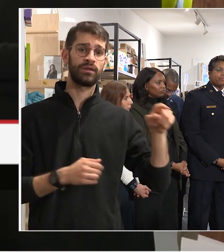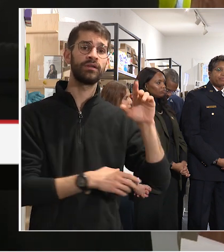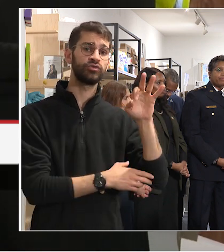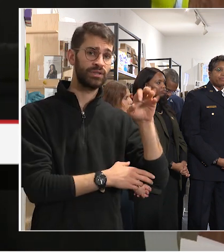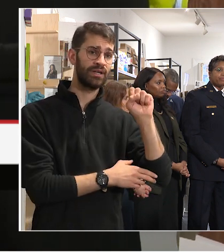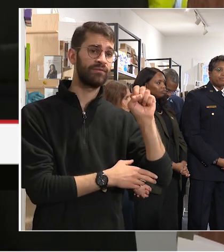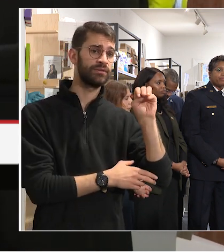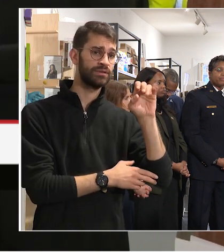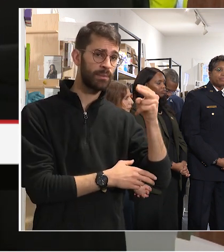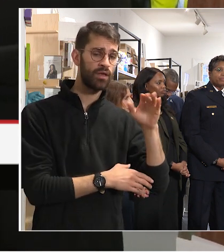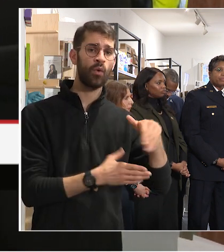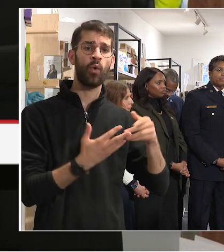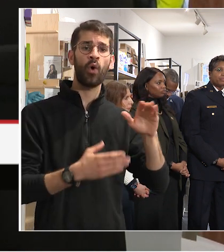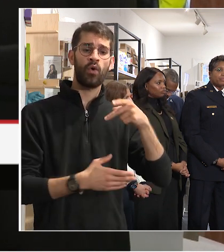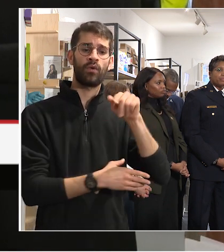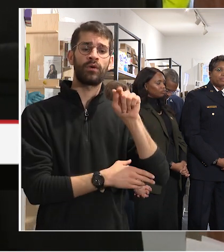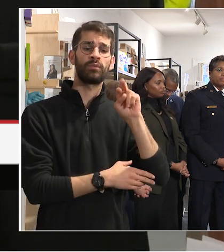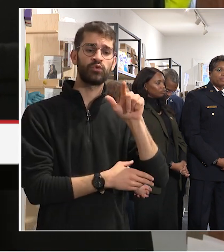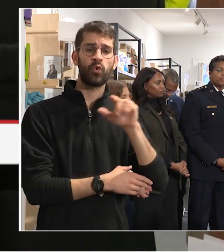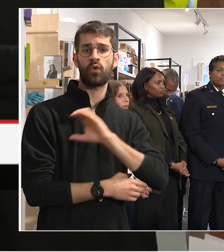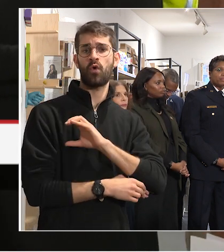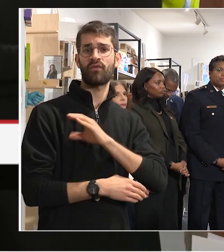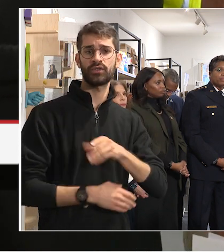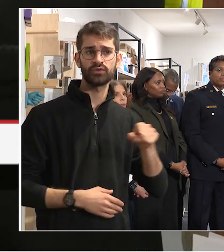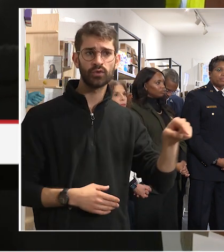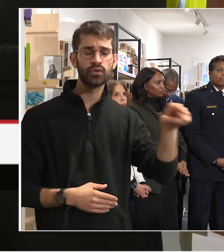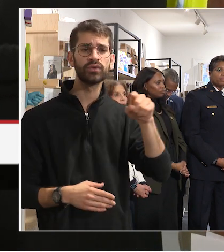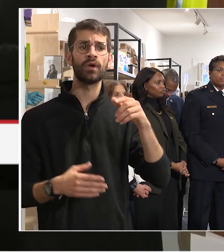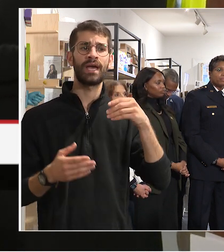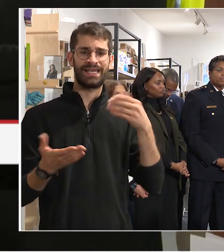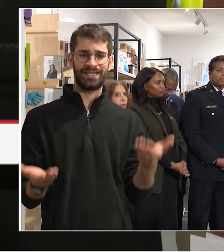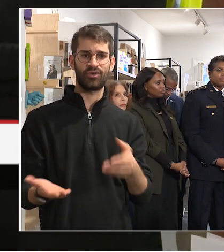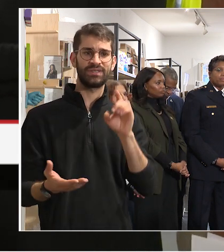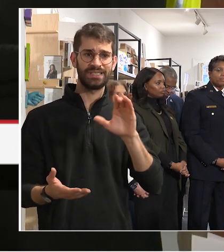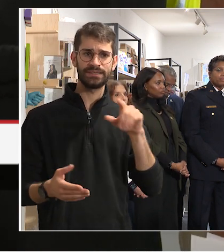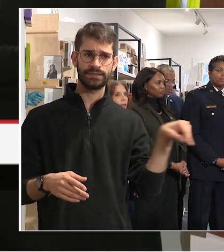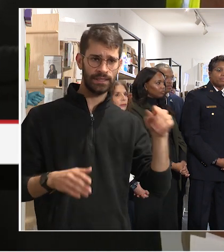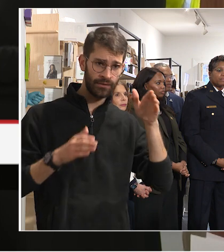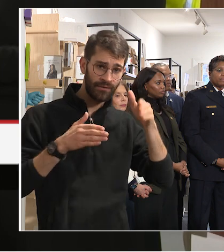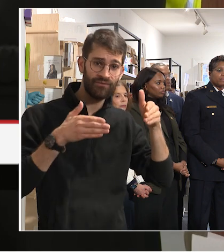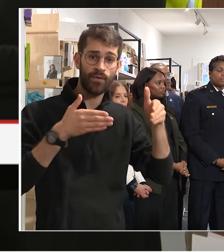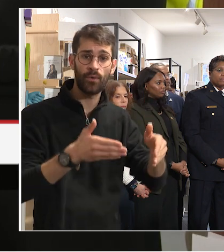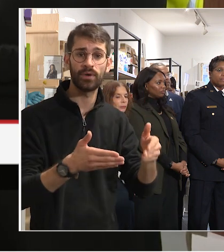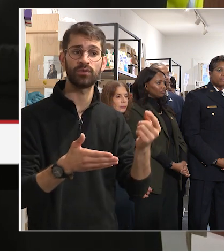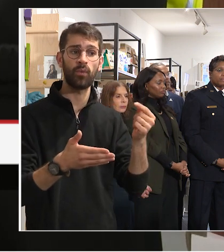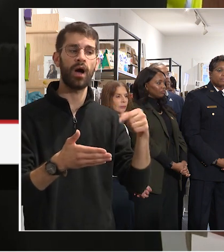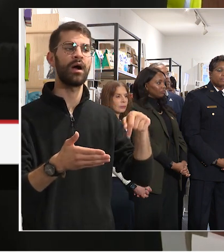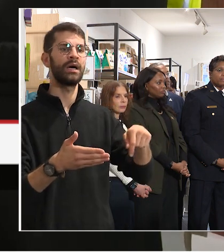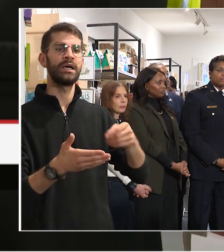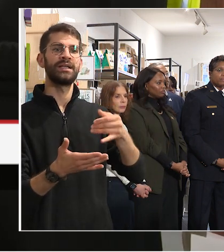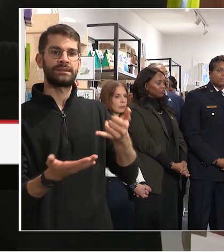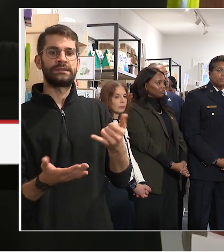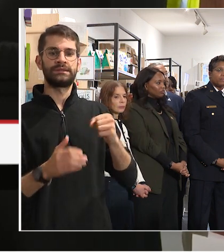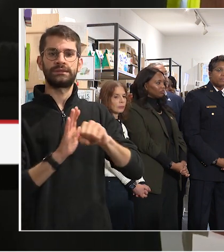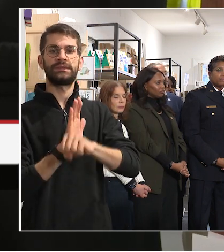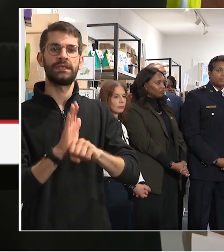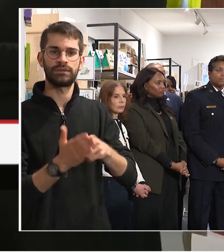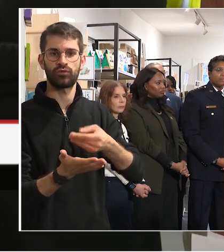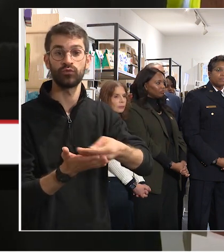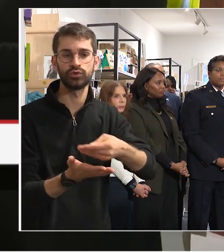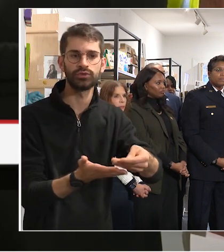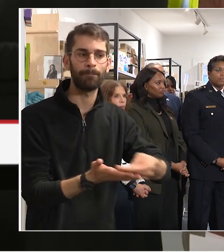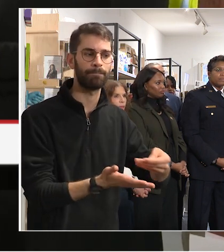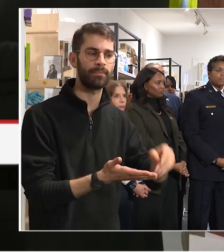and all of the patrol officers across the district are very focused on this shopping season as they